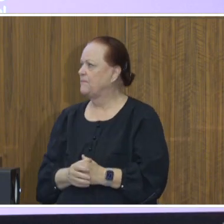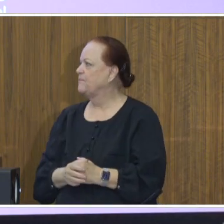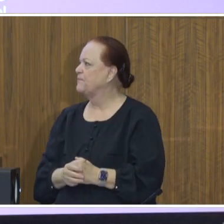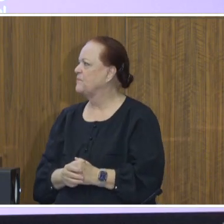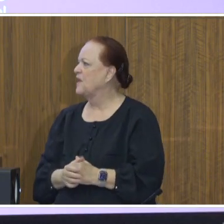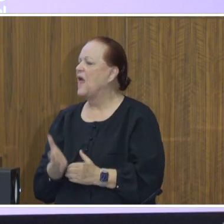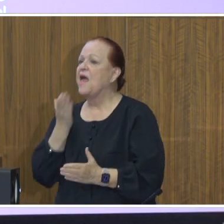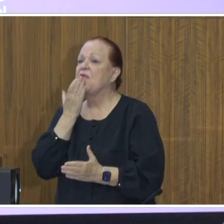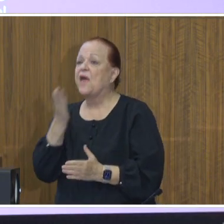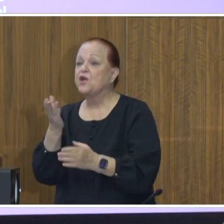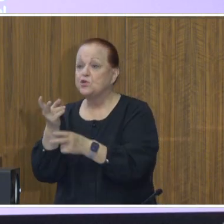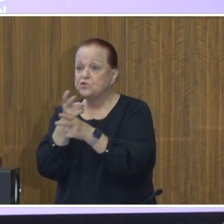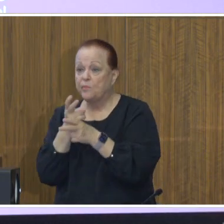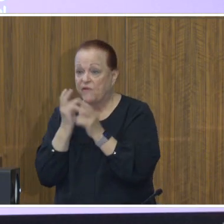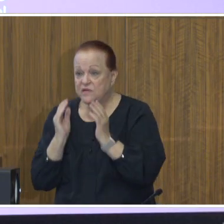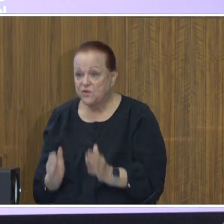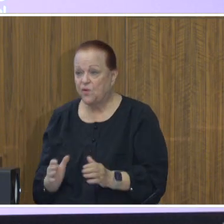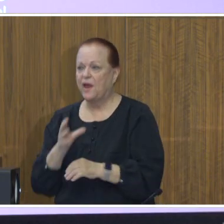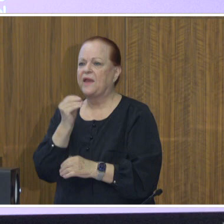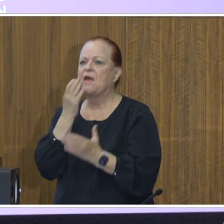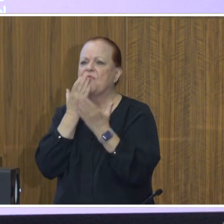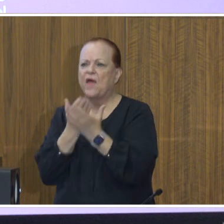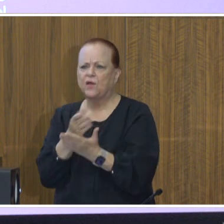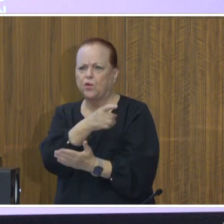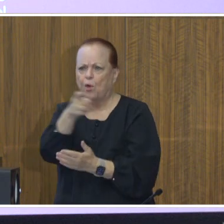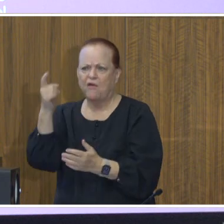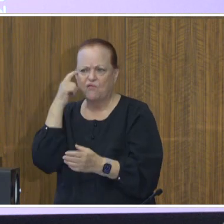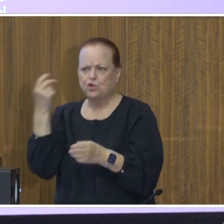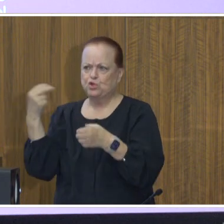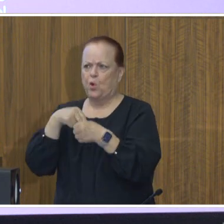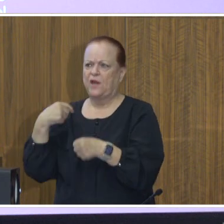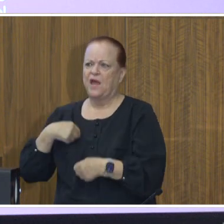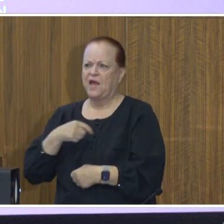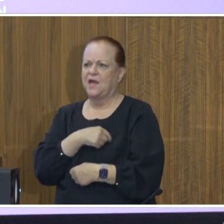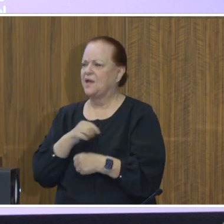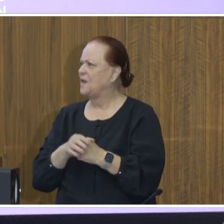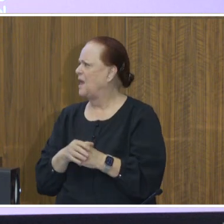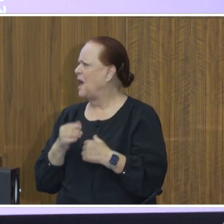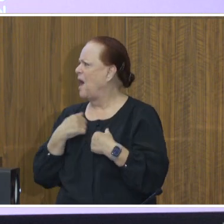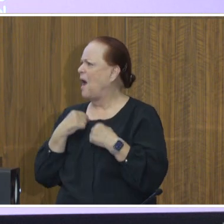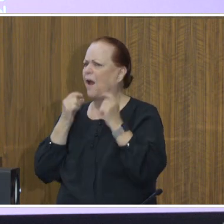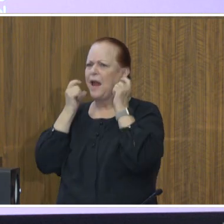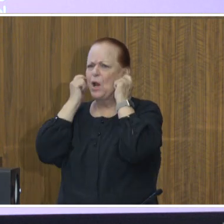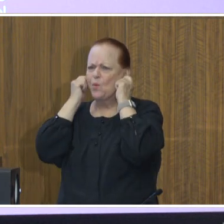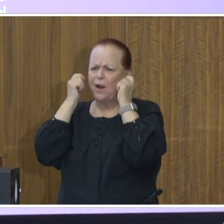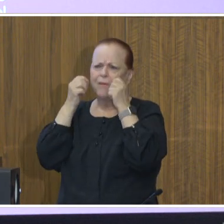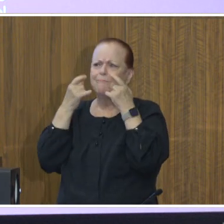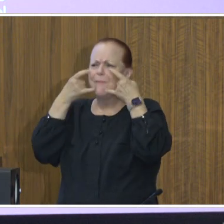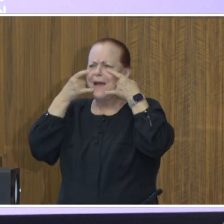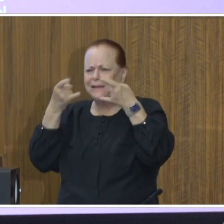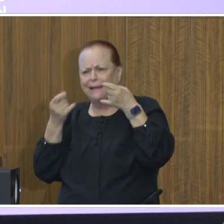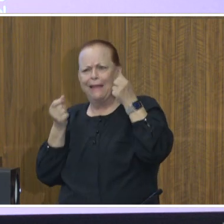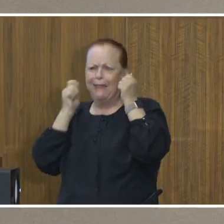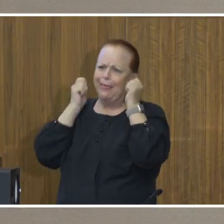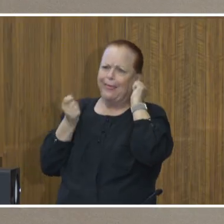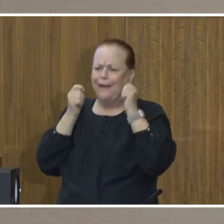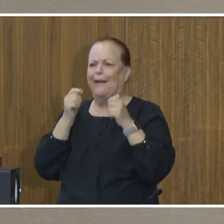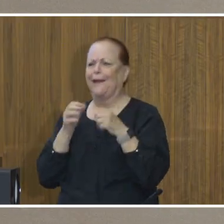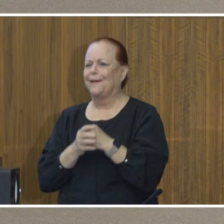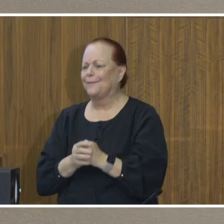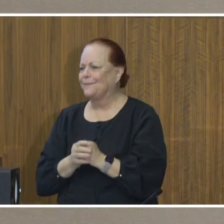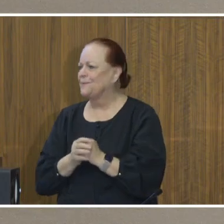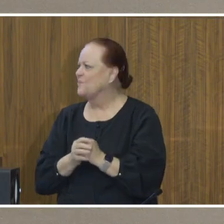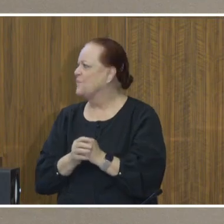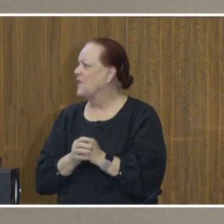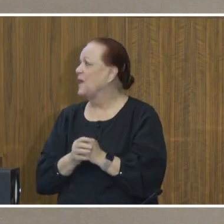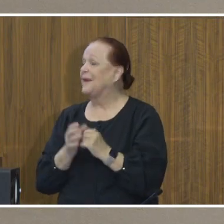Thank you, Supervisor. And again, thank you all for joining us tonight. I wore the wrong earrings for this tonight. I want to go ahead and introduce the